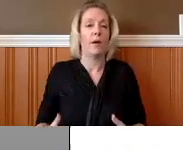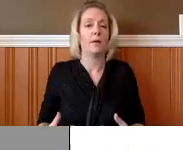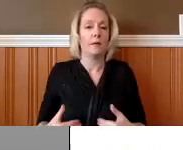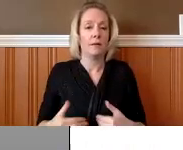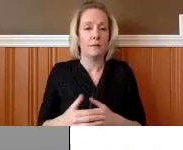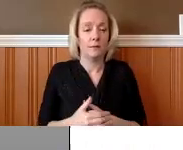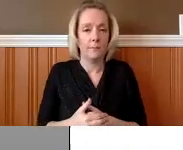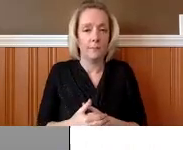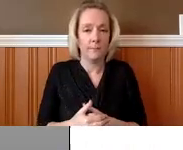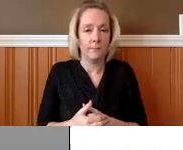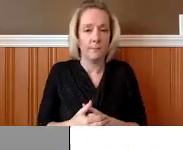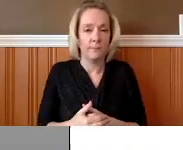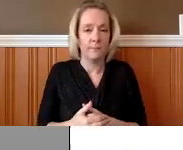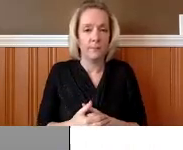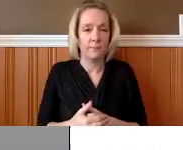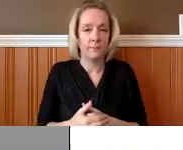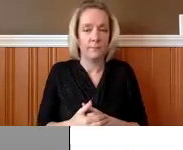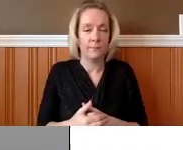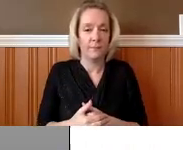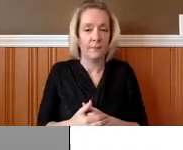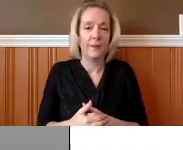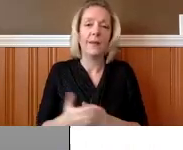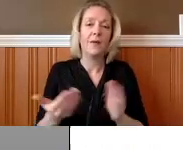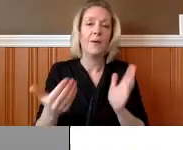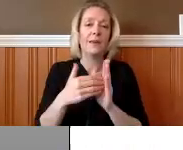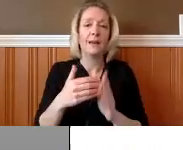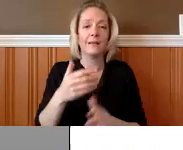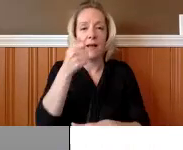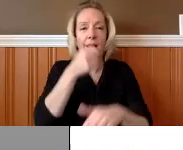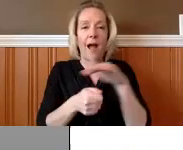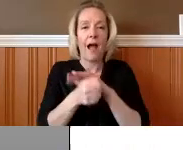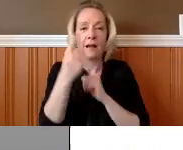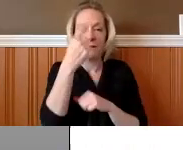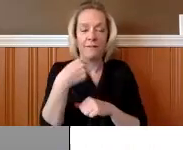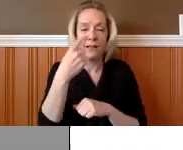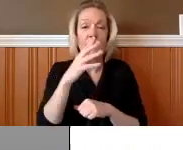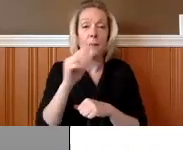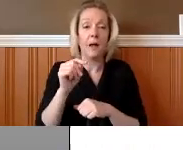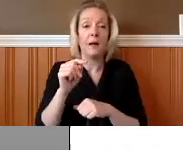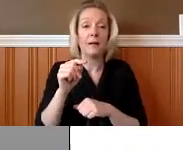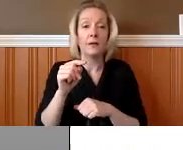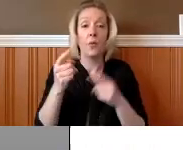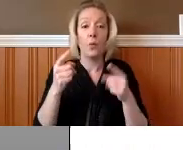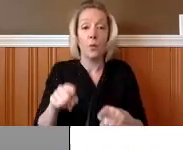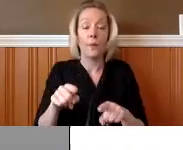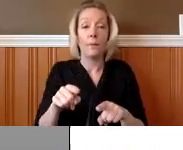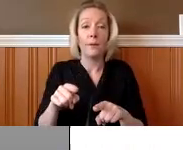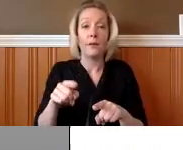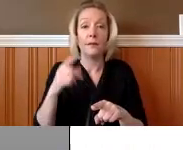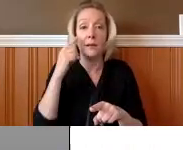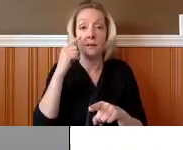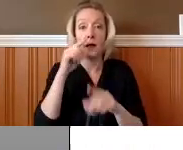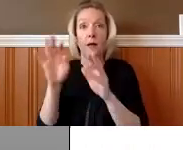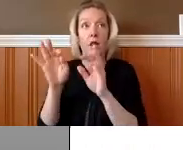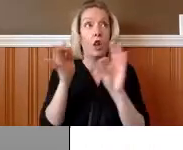see, if our smiley face weren't there, you would see him turn his eyes to the lights that were hanging down. So in this